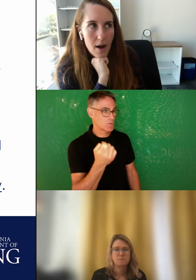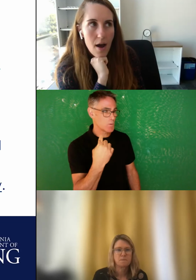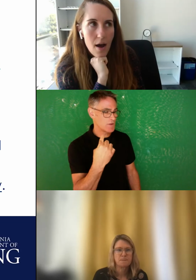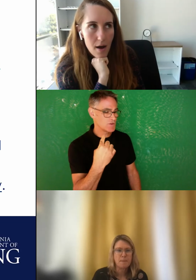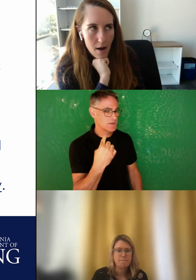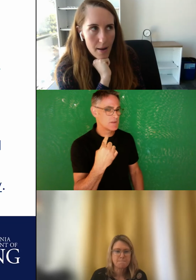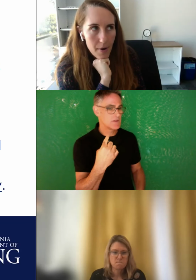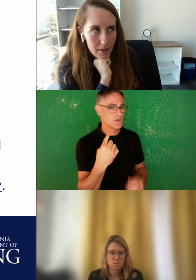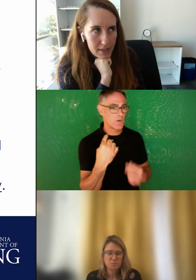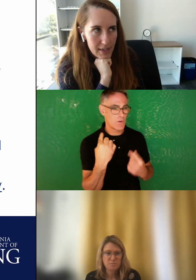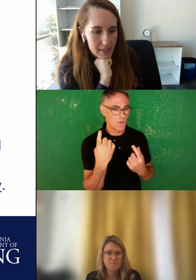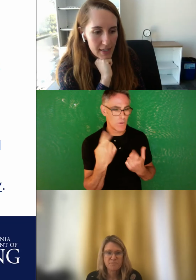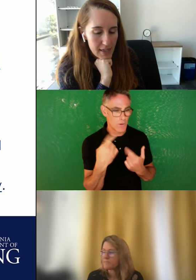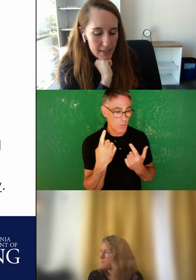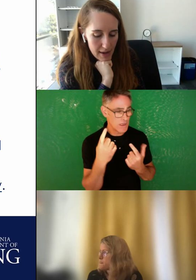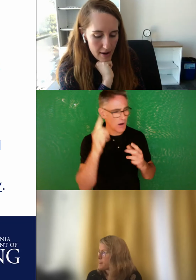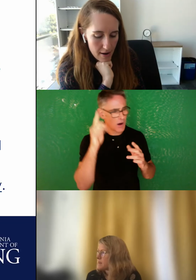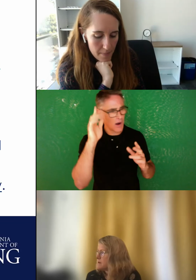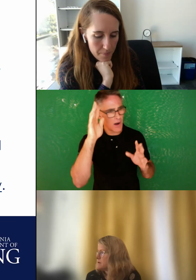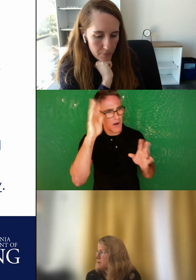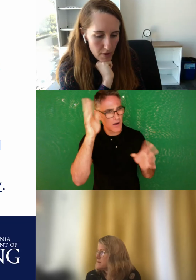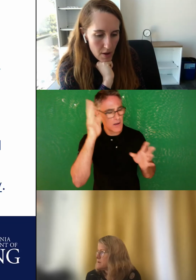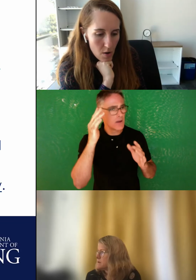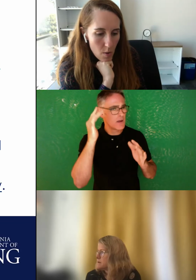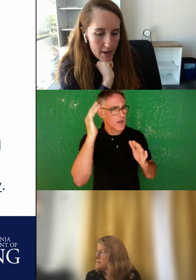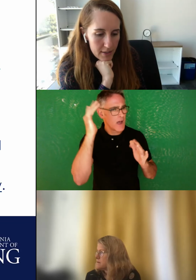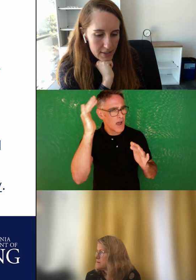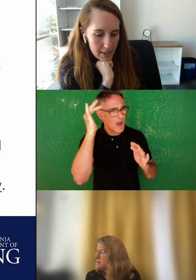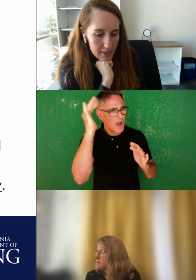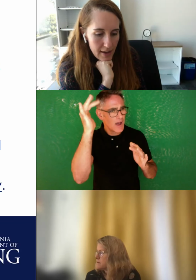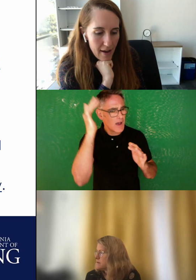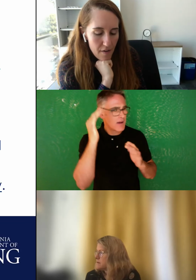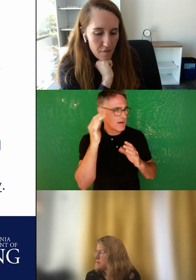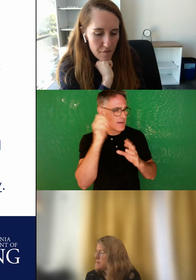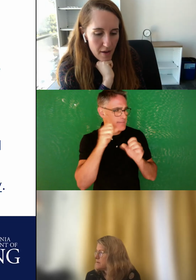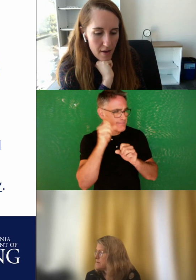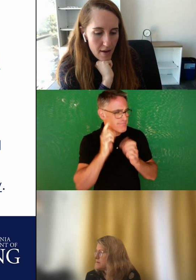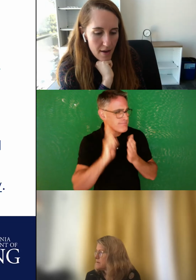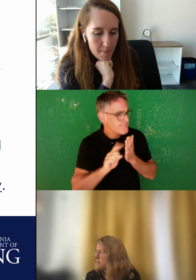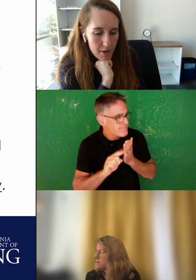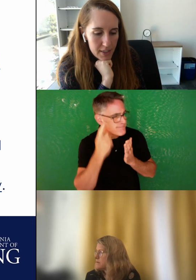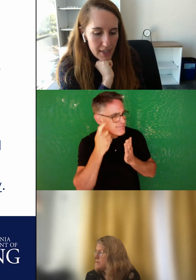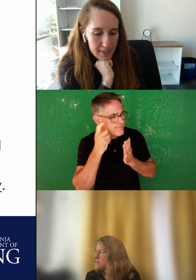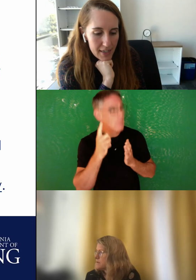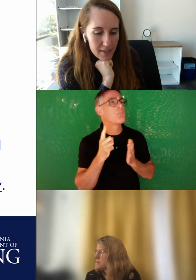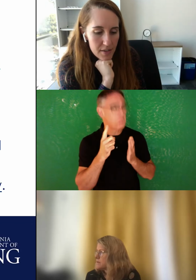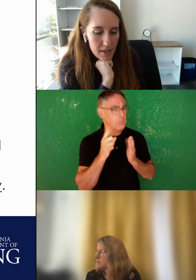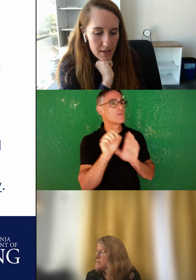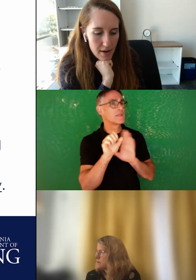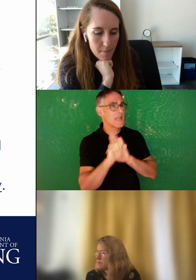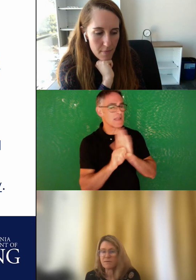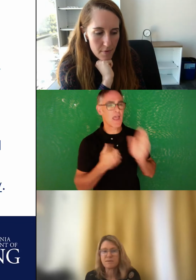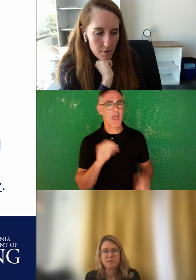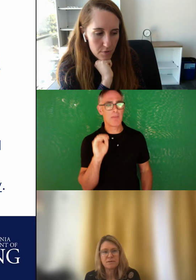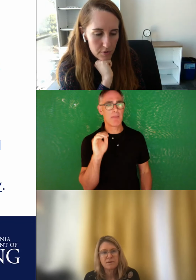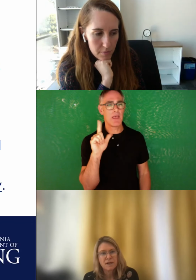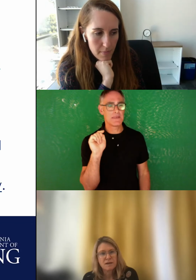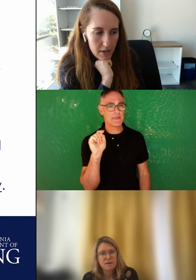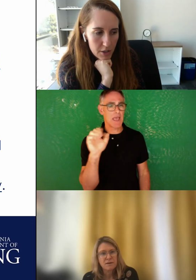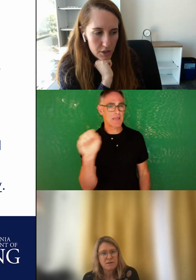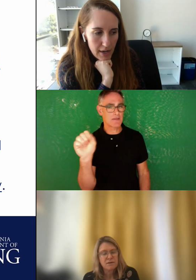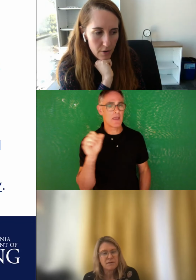are hypothesizing is that in states that have MLTSS,